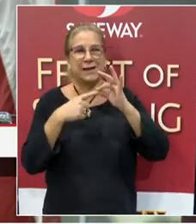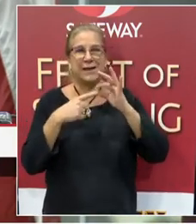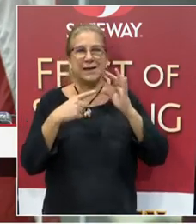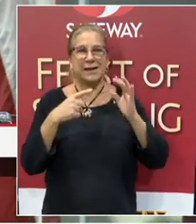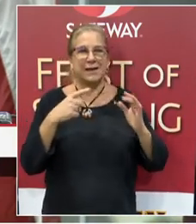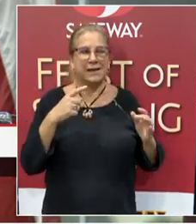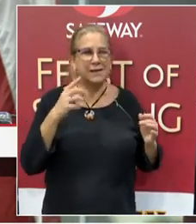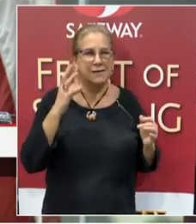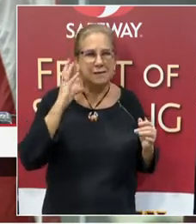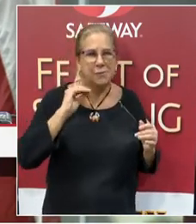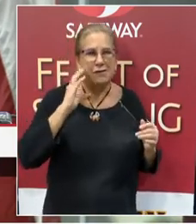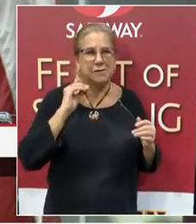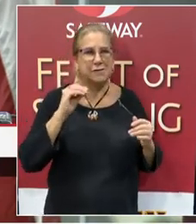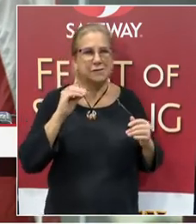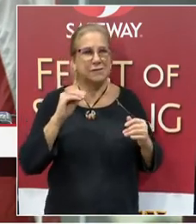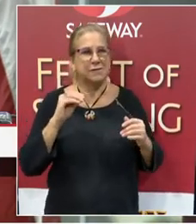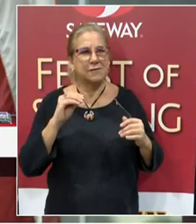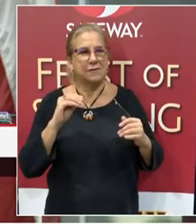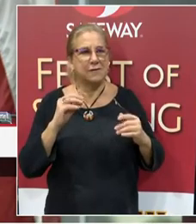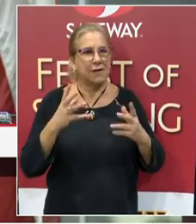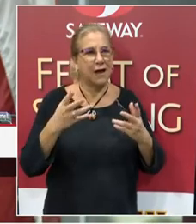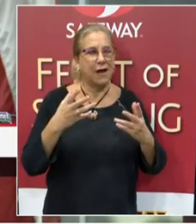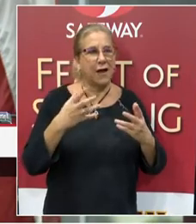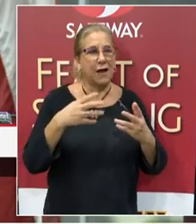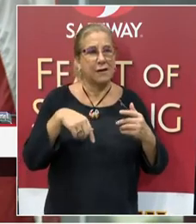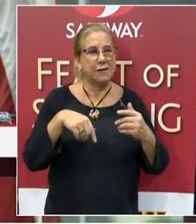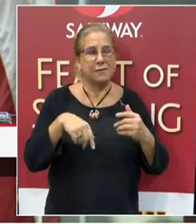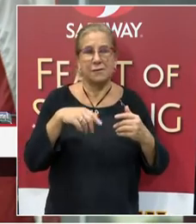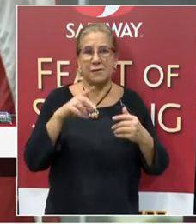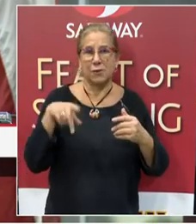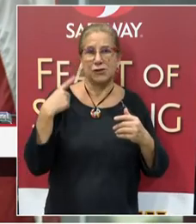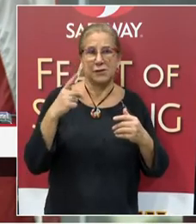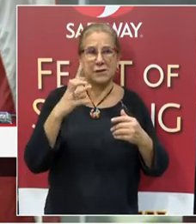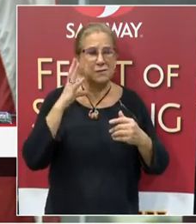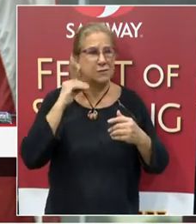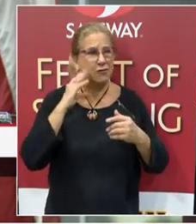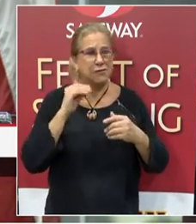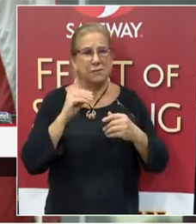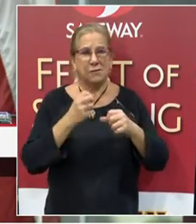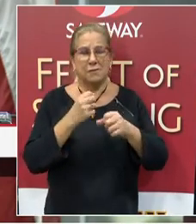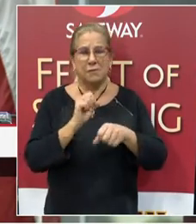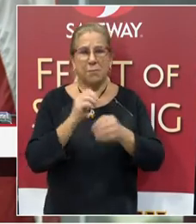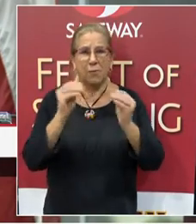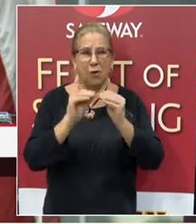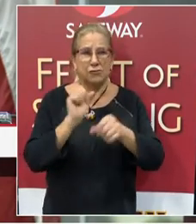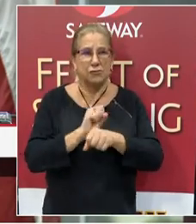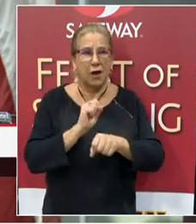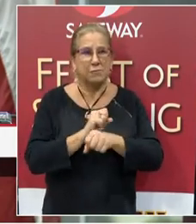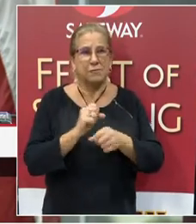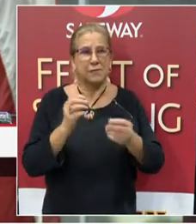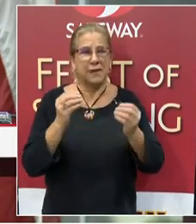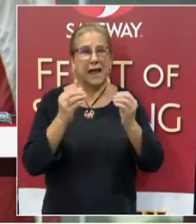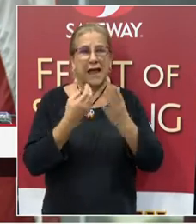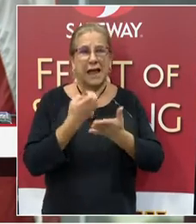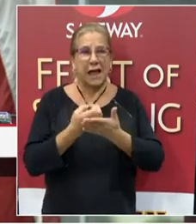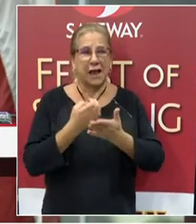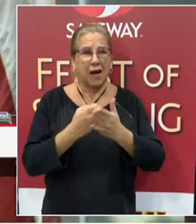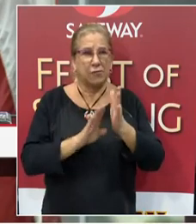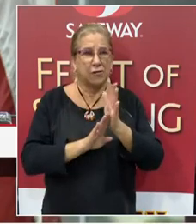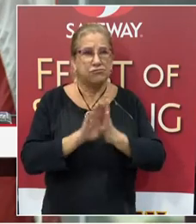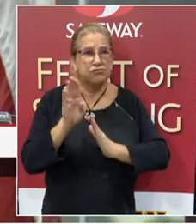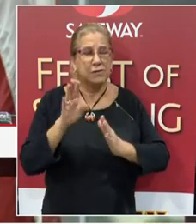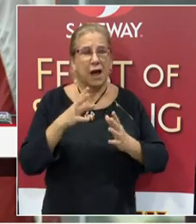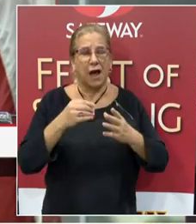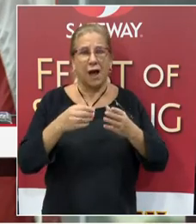It is our hope that today's event is living up to our mission and commitment to our community. So please